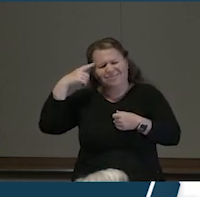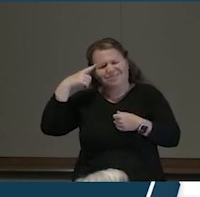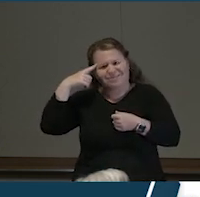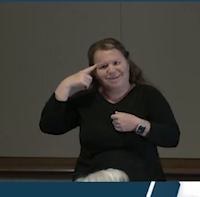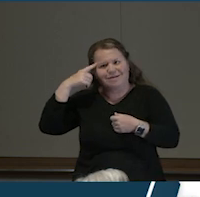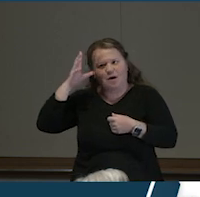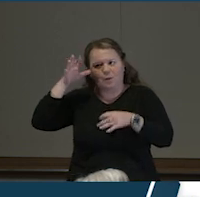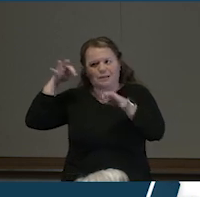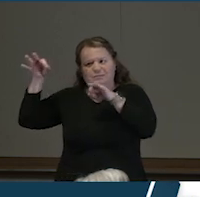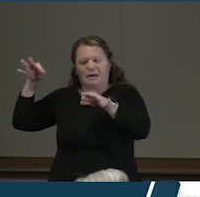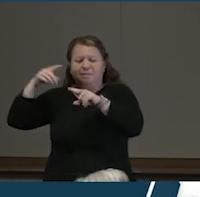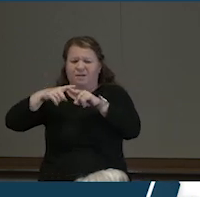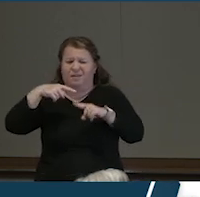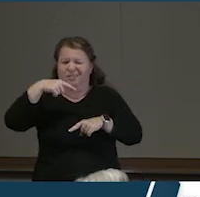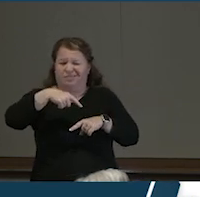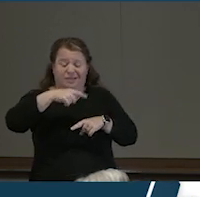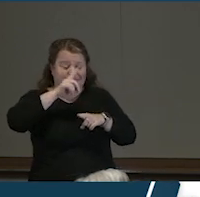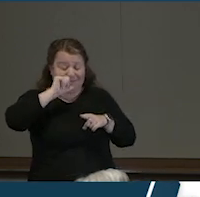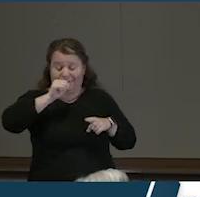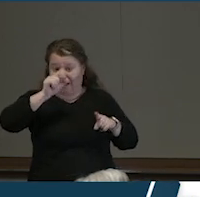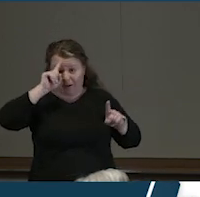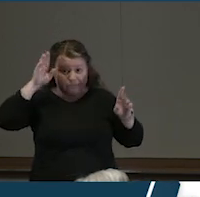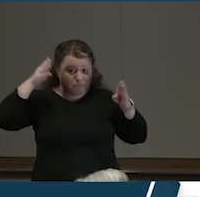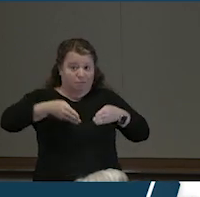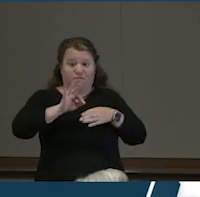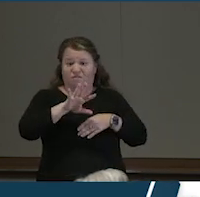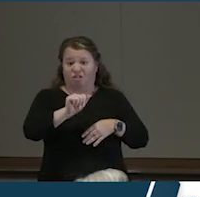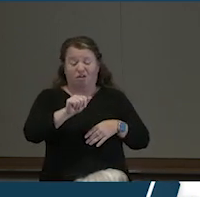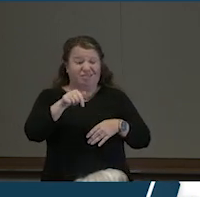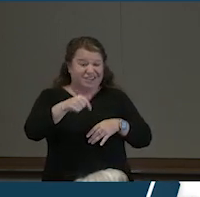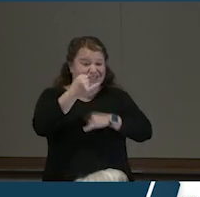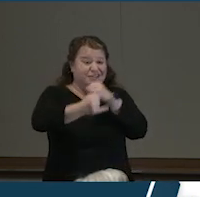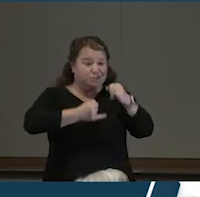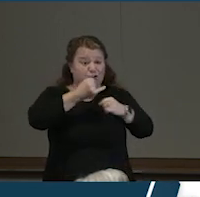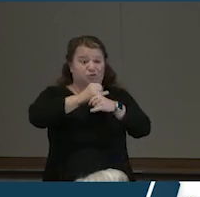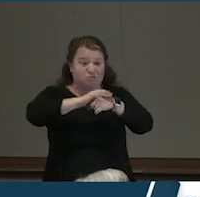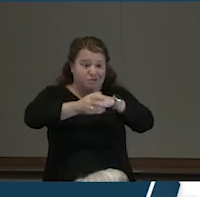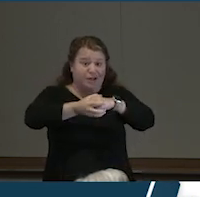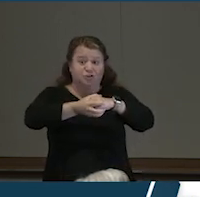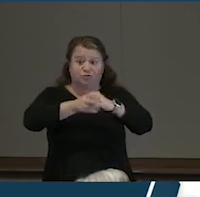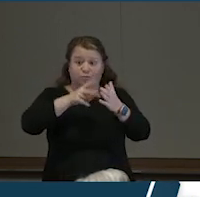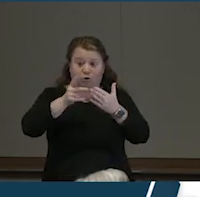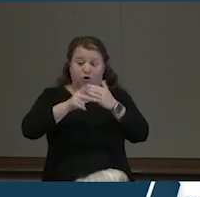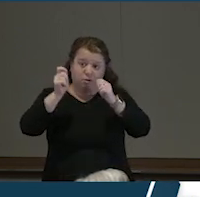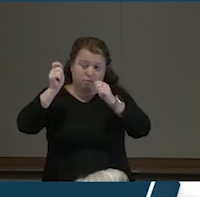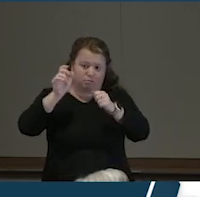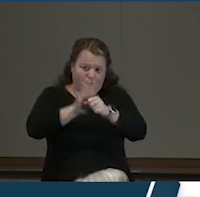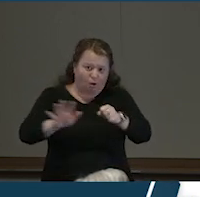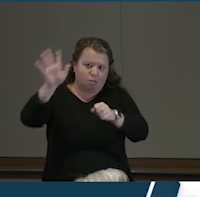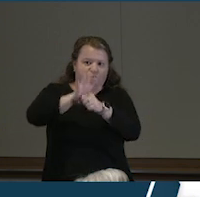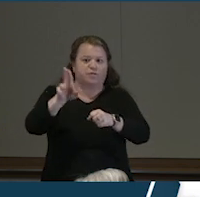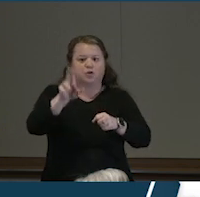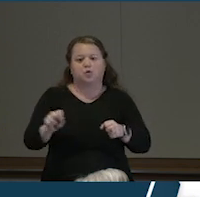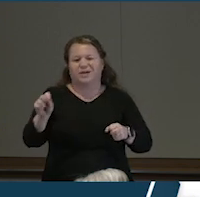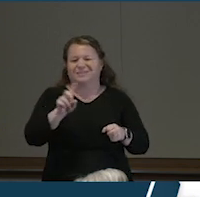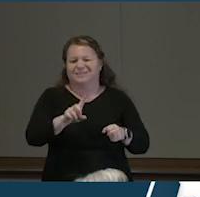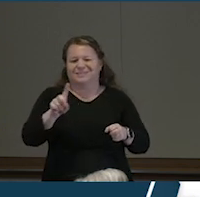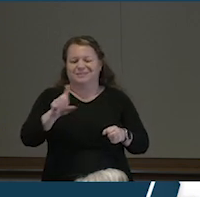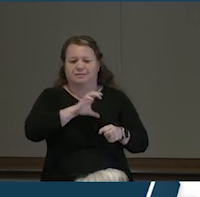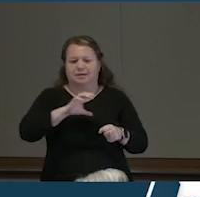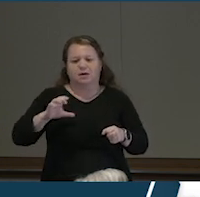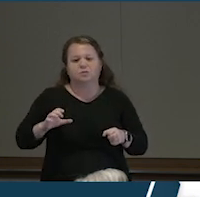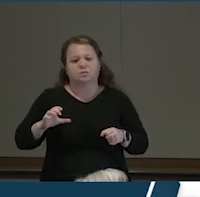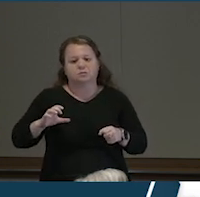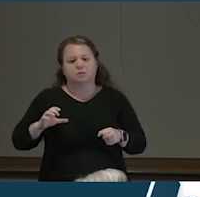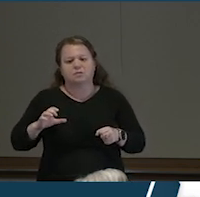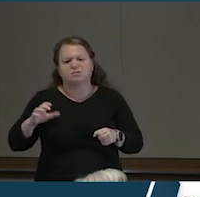it's international. This is not a Florida thing. This is an international program. We have it across the U.S. The DD councils are who usually fund